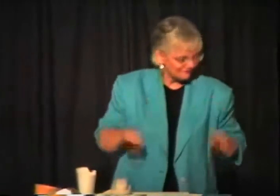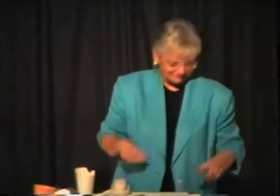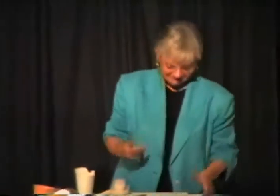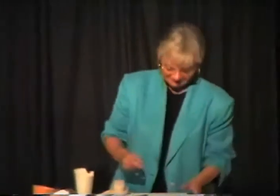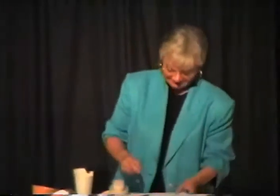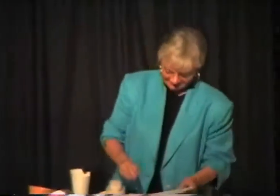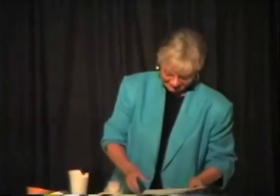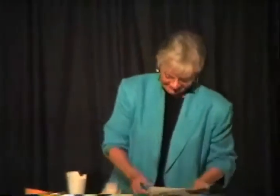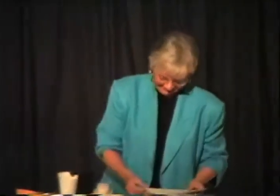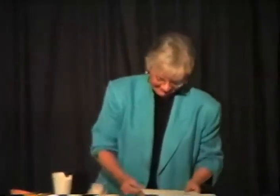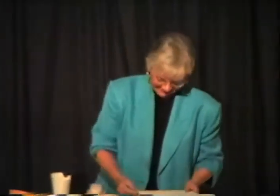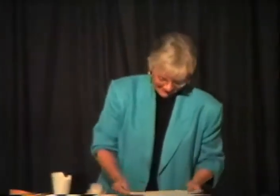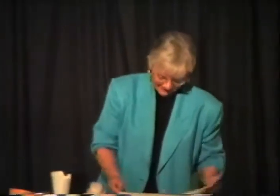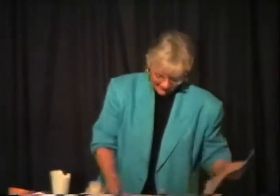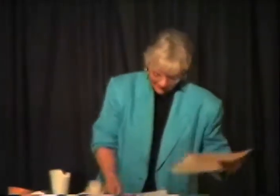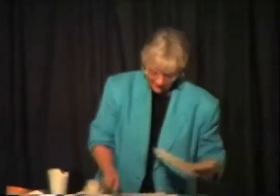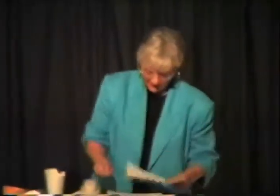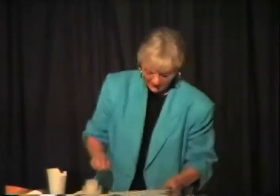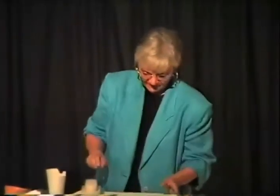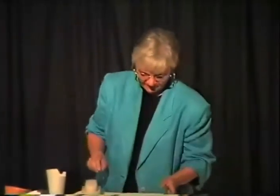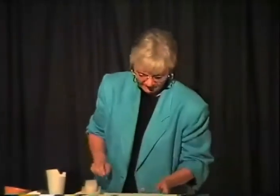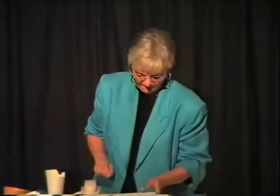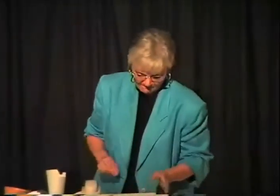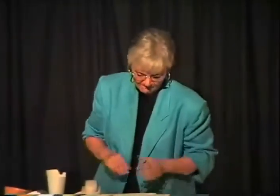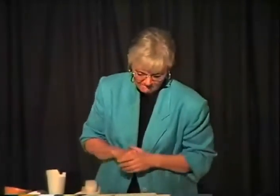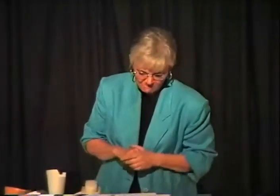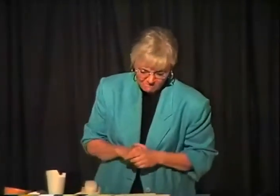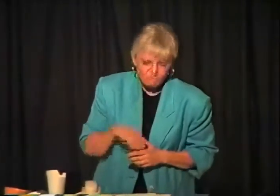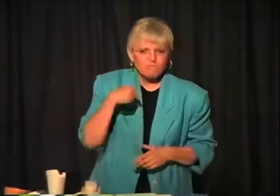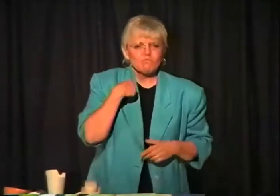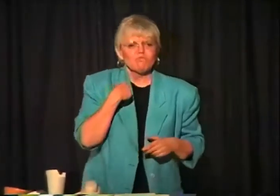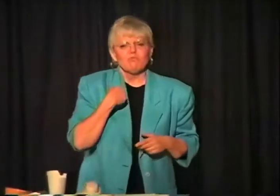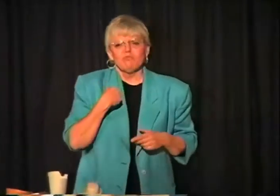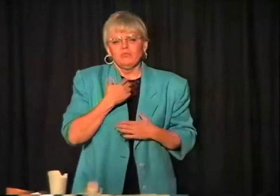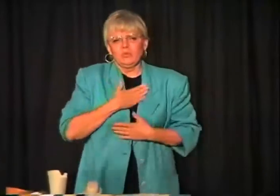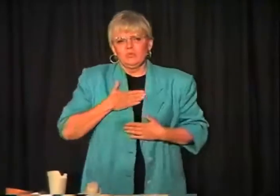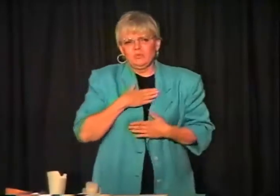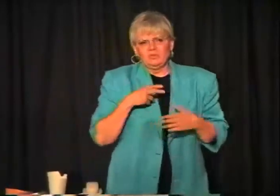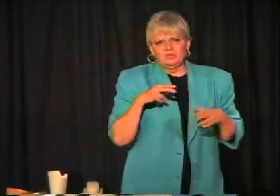not. Deaf people can dance, have rhythm, but there you go.